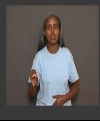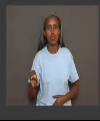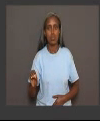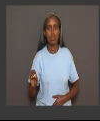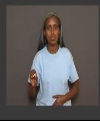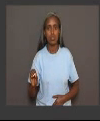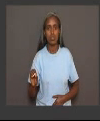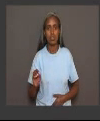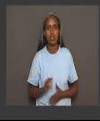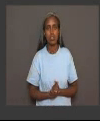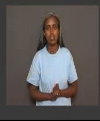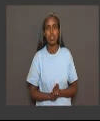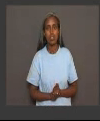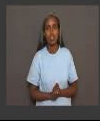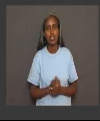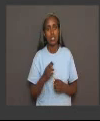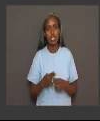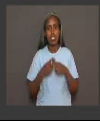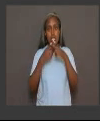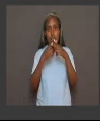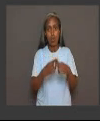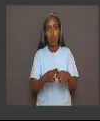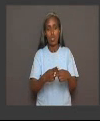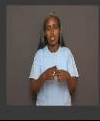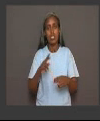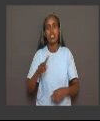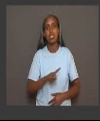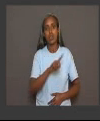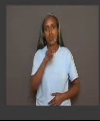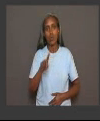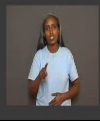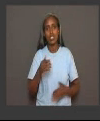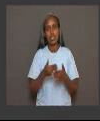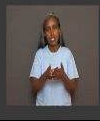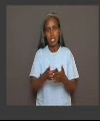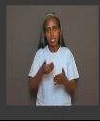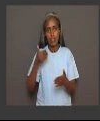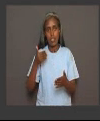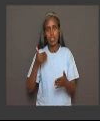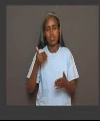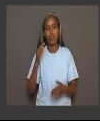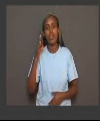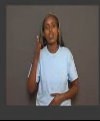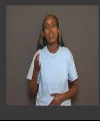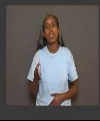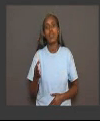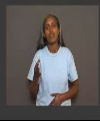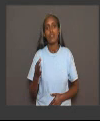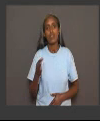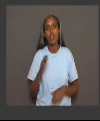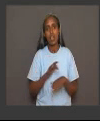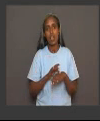naught is called the quotient difference of f